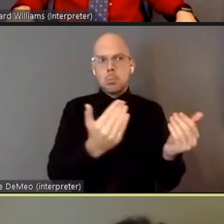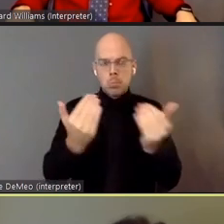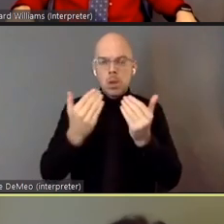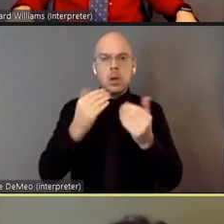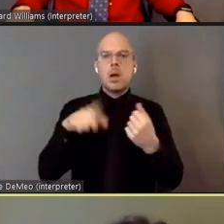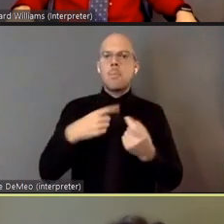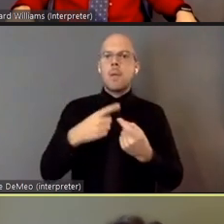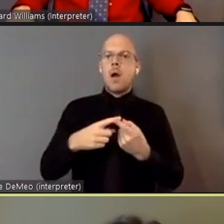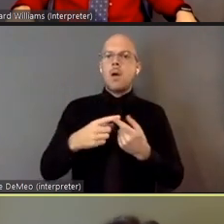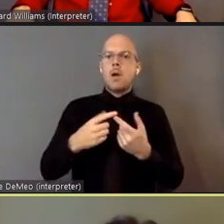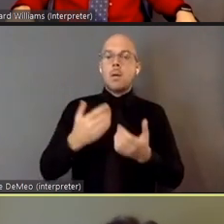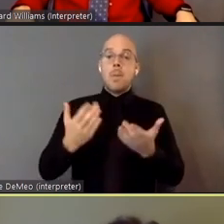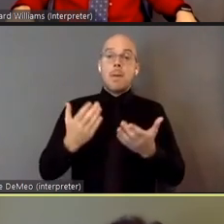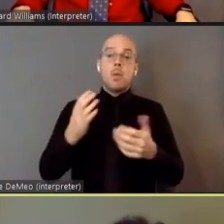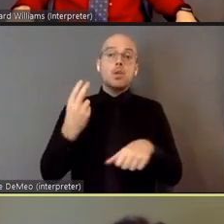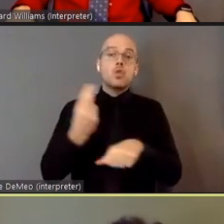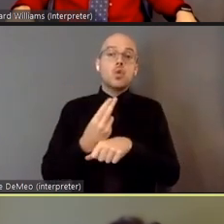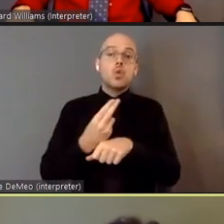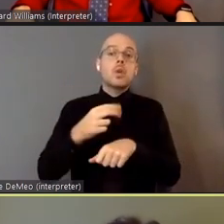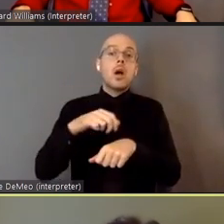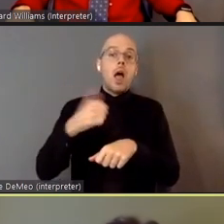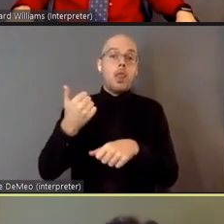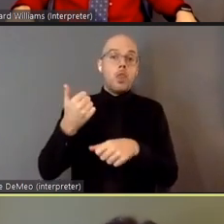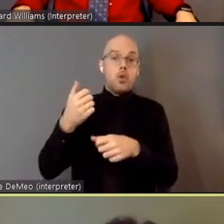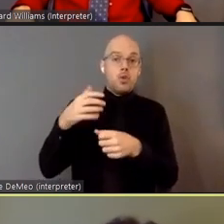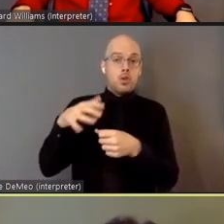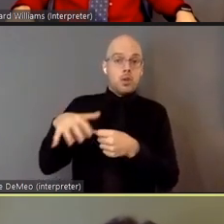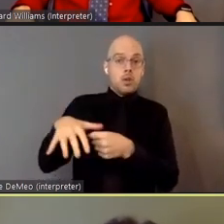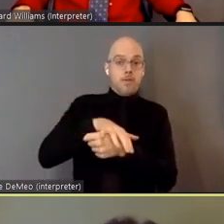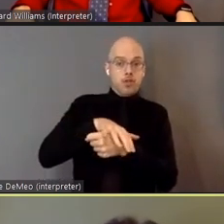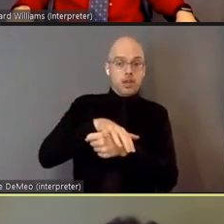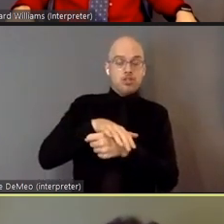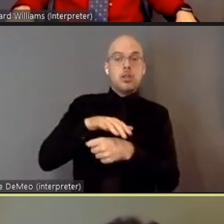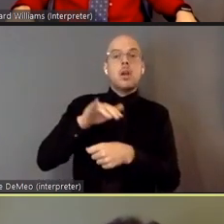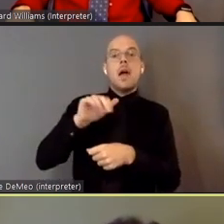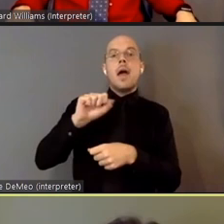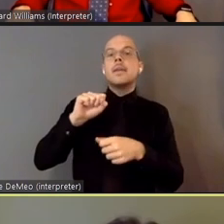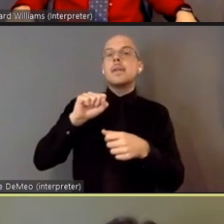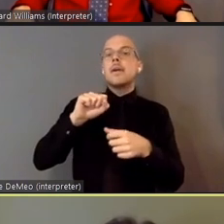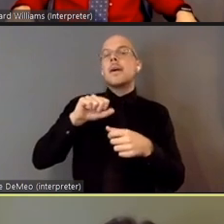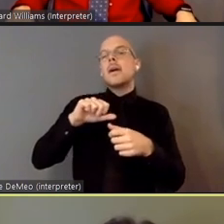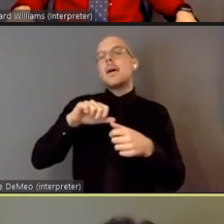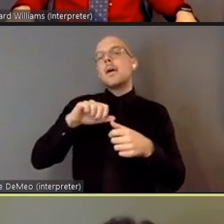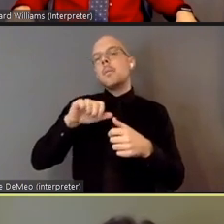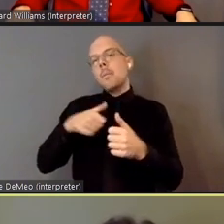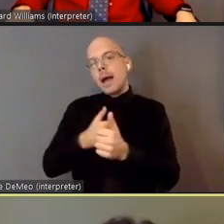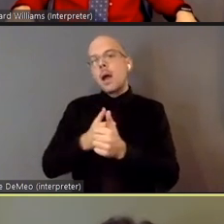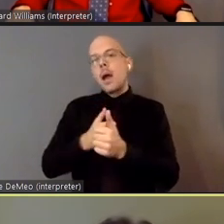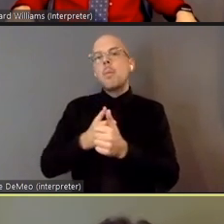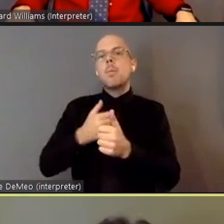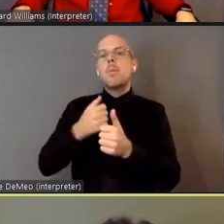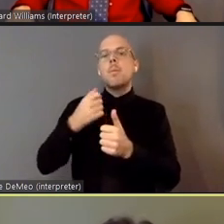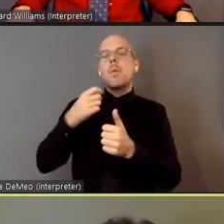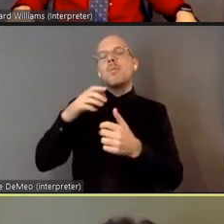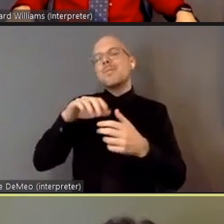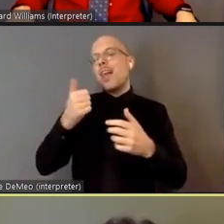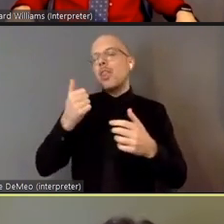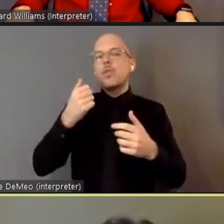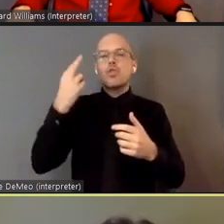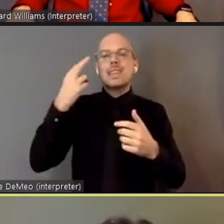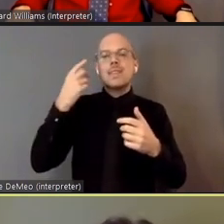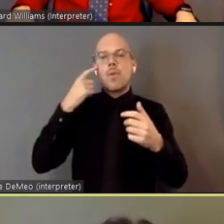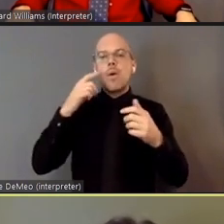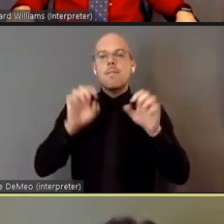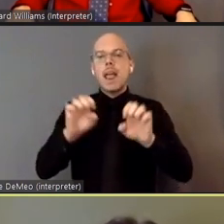other coverage as proxies for areas that might be easily served with